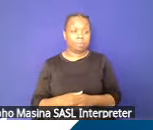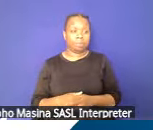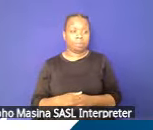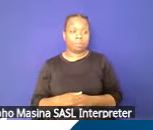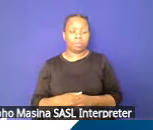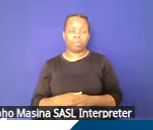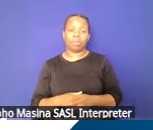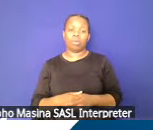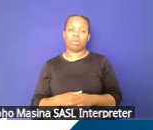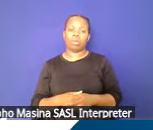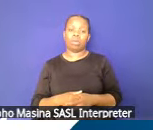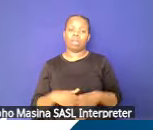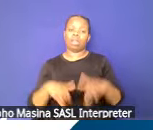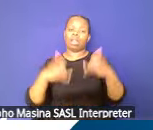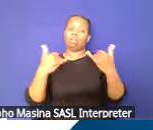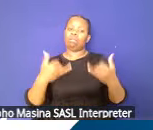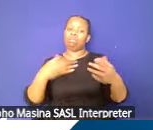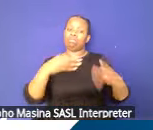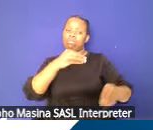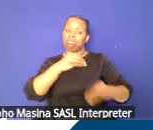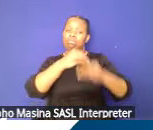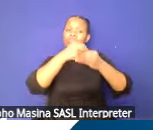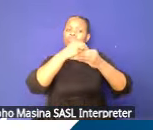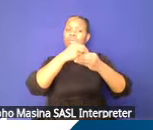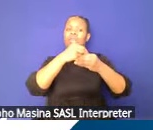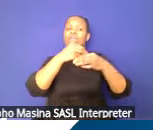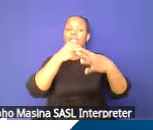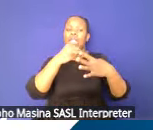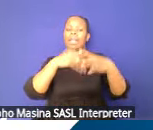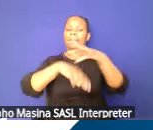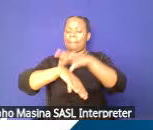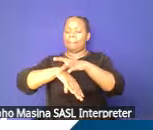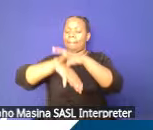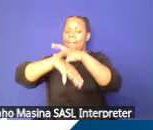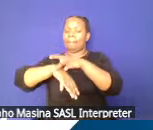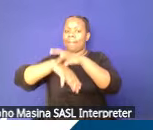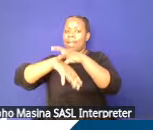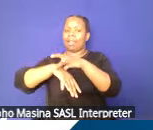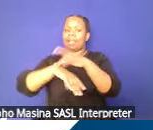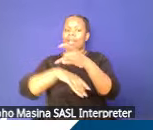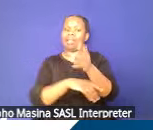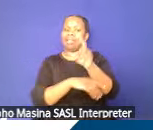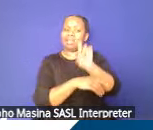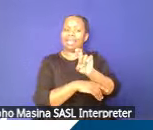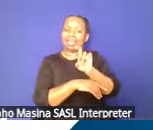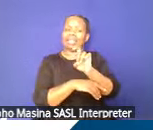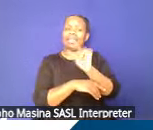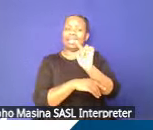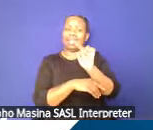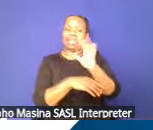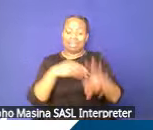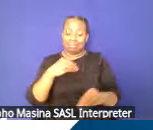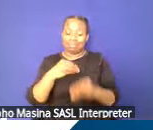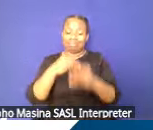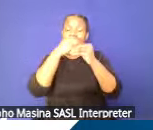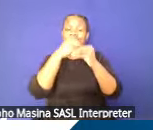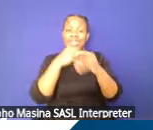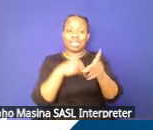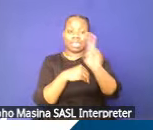Now, the additional medical tax credit is an additional tax